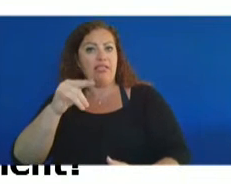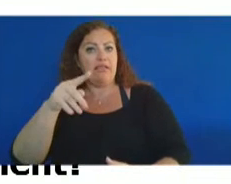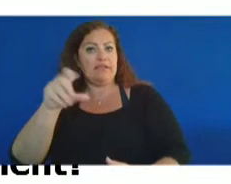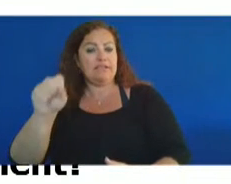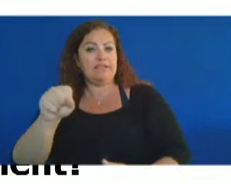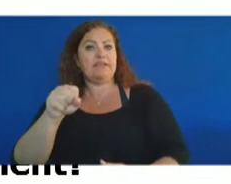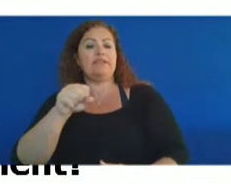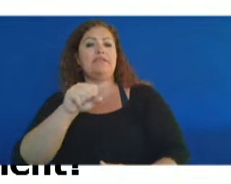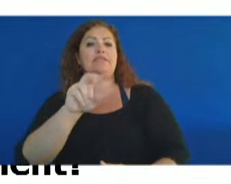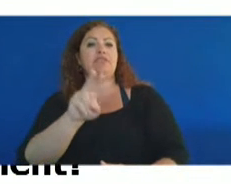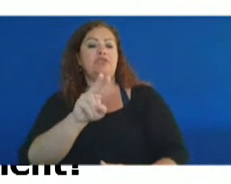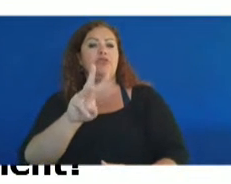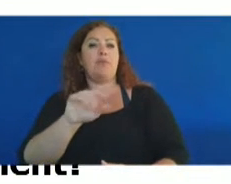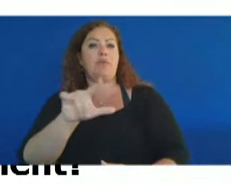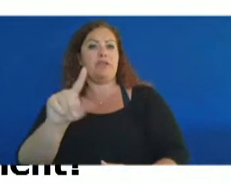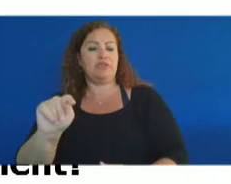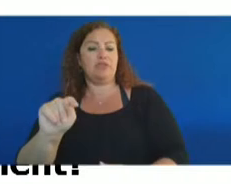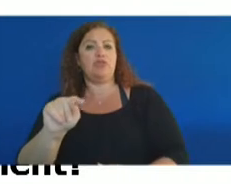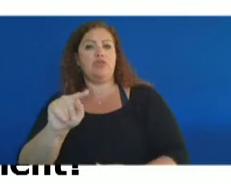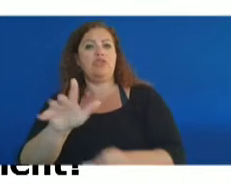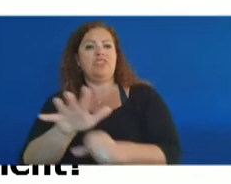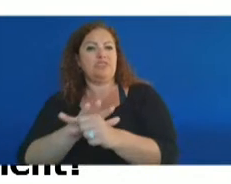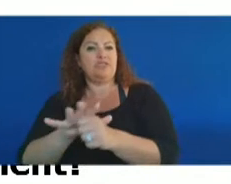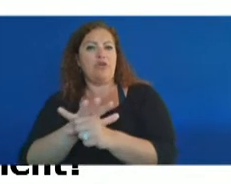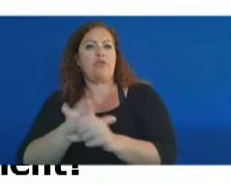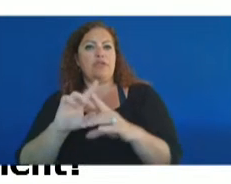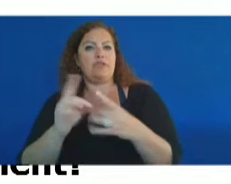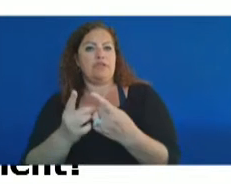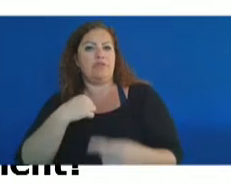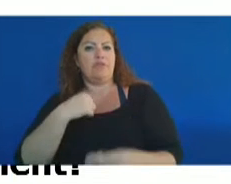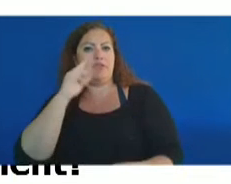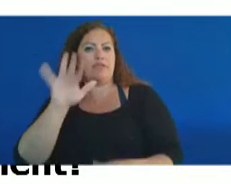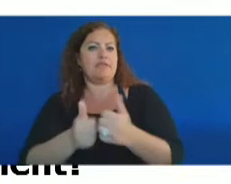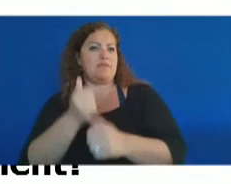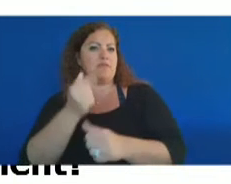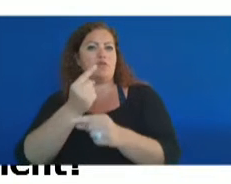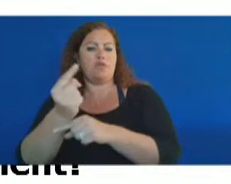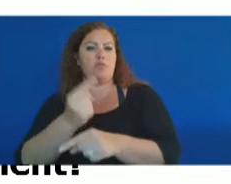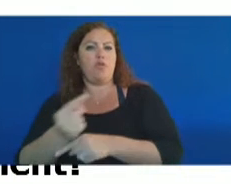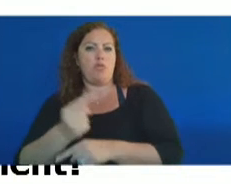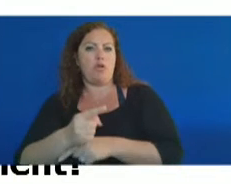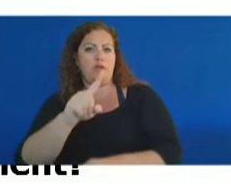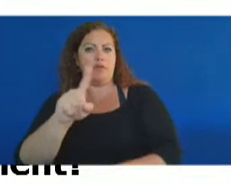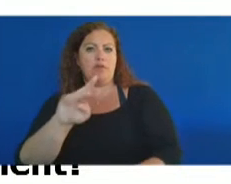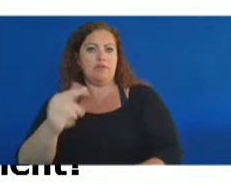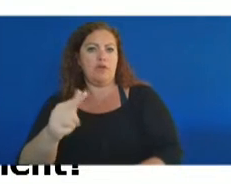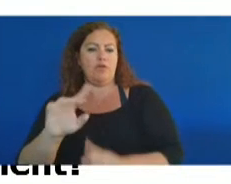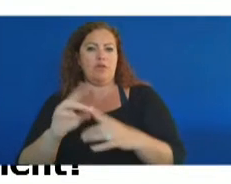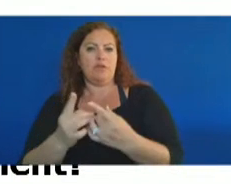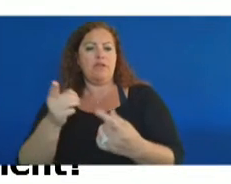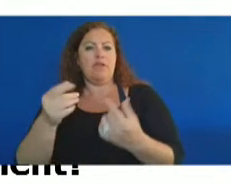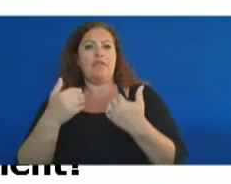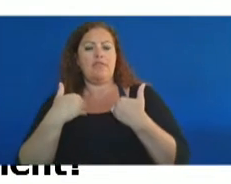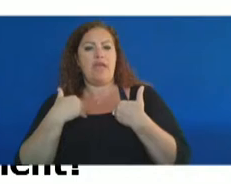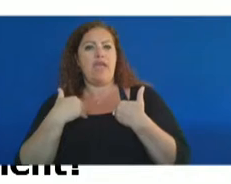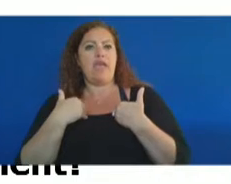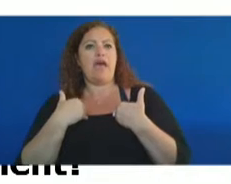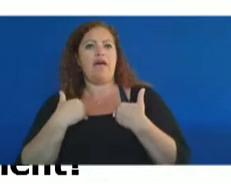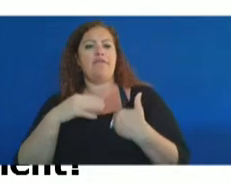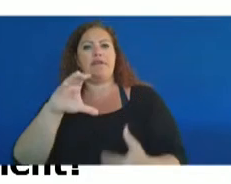zoning District we think it's the most appropriate zoning District that there be a conditional rezoning